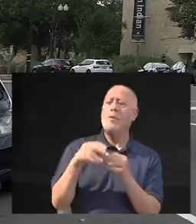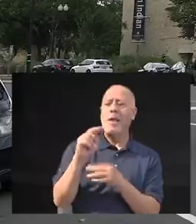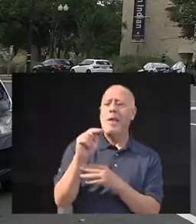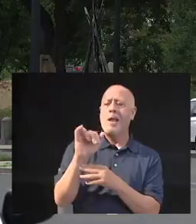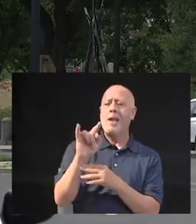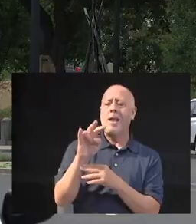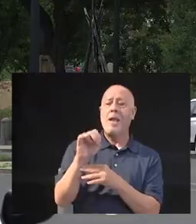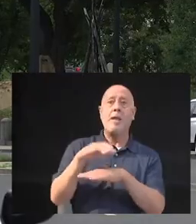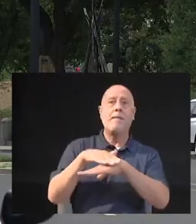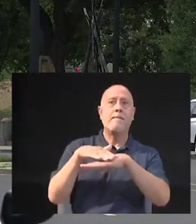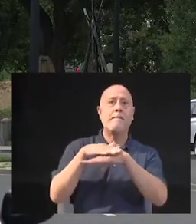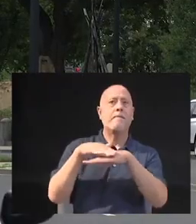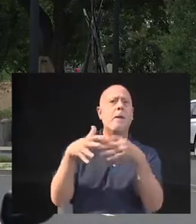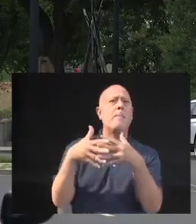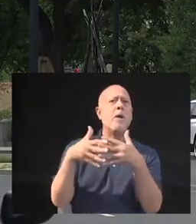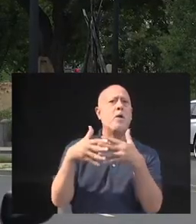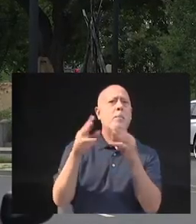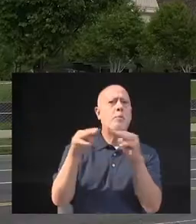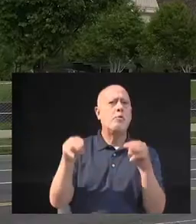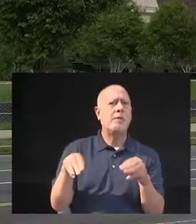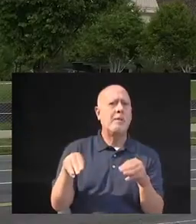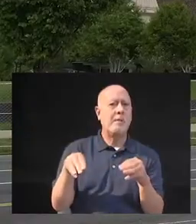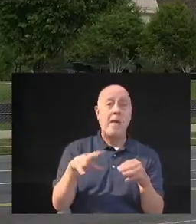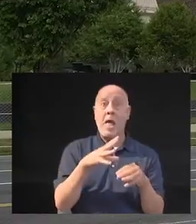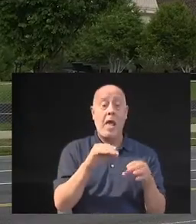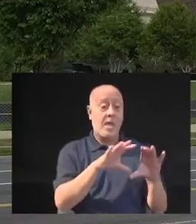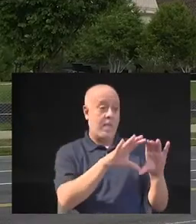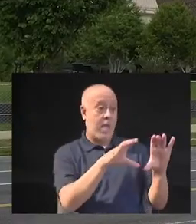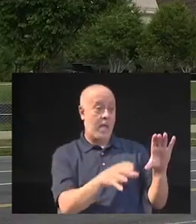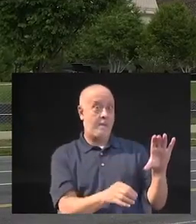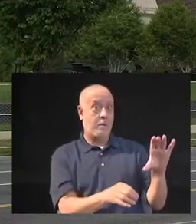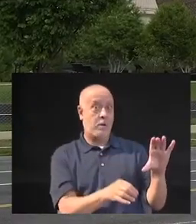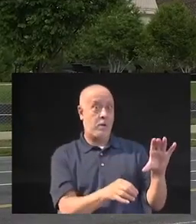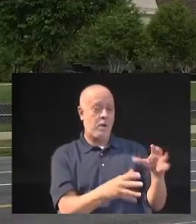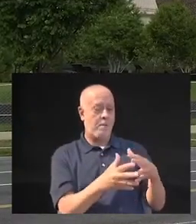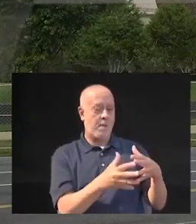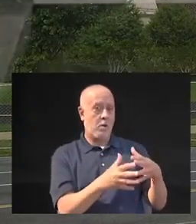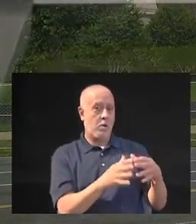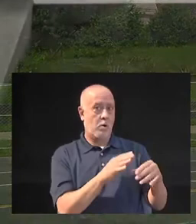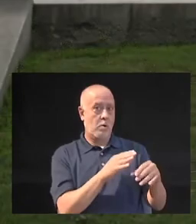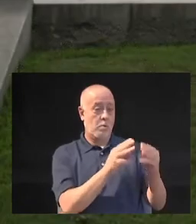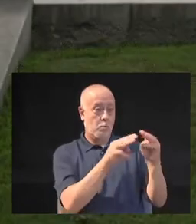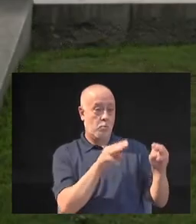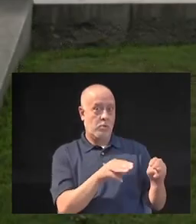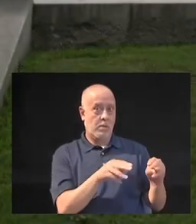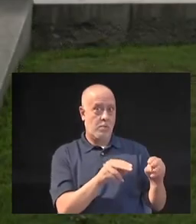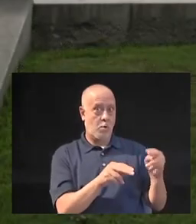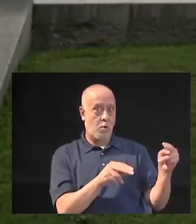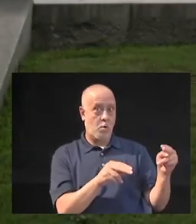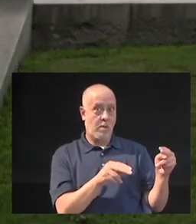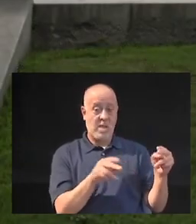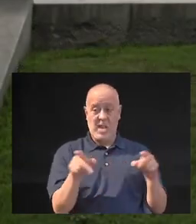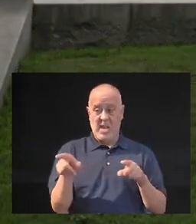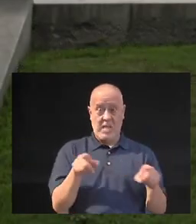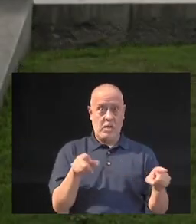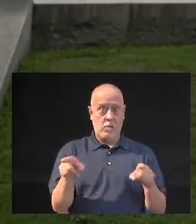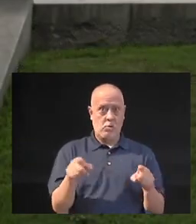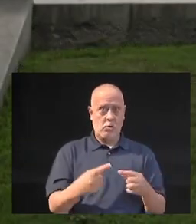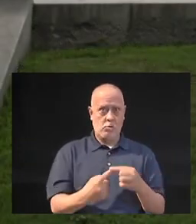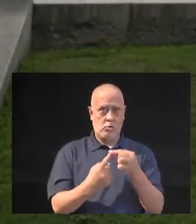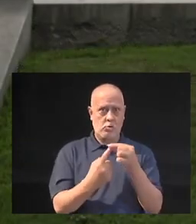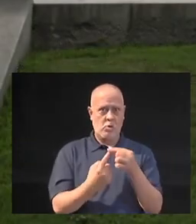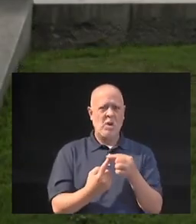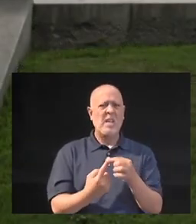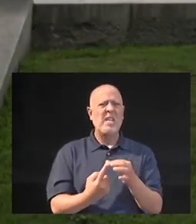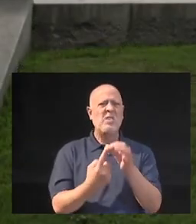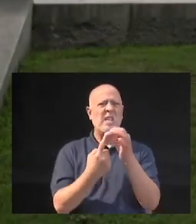Museum on the south side of the mall and the African American Museum on the north side of the mall. These two museums celebrate the unique